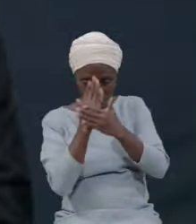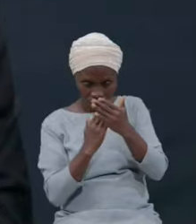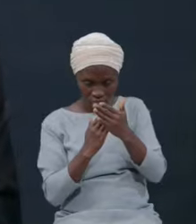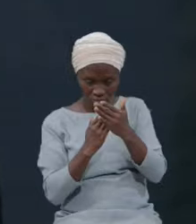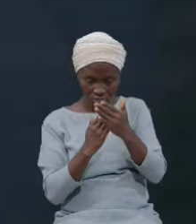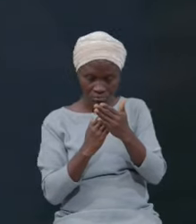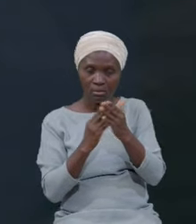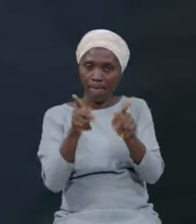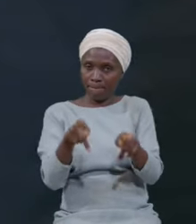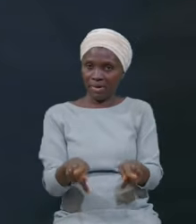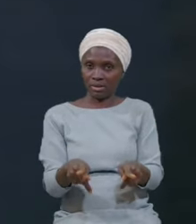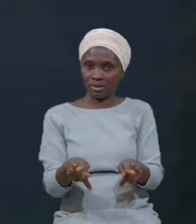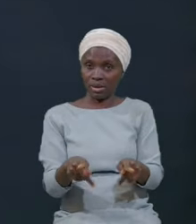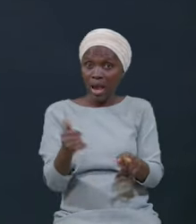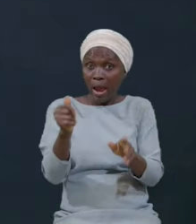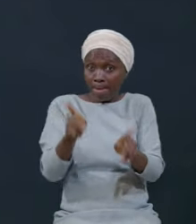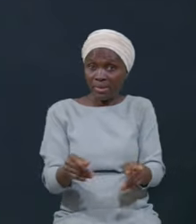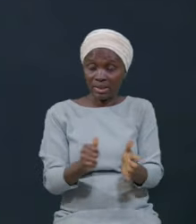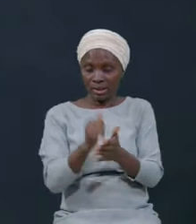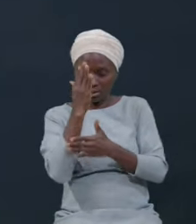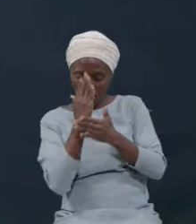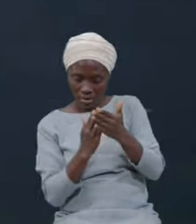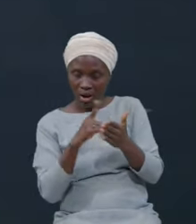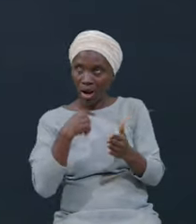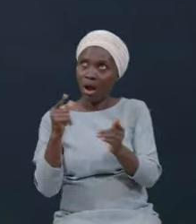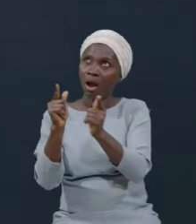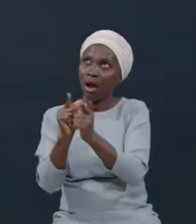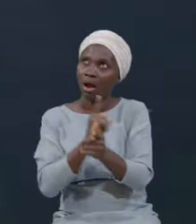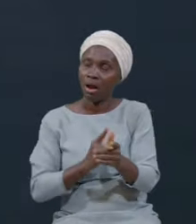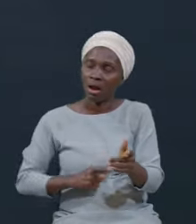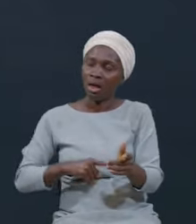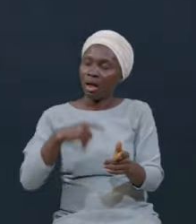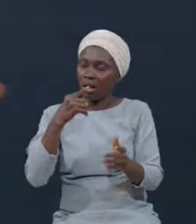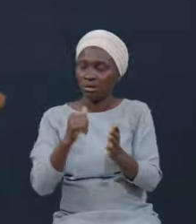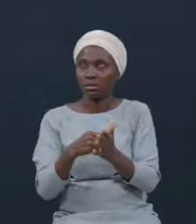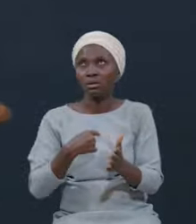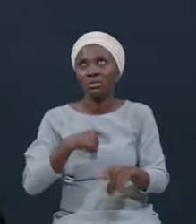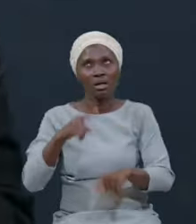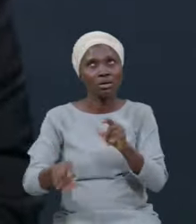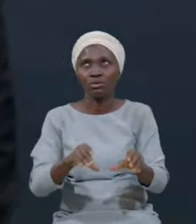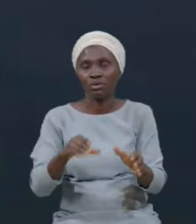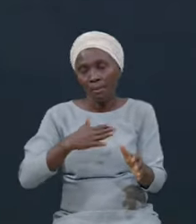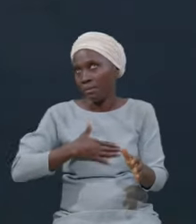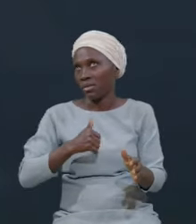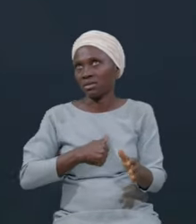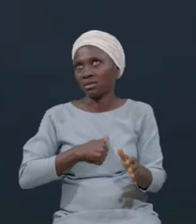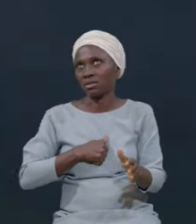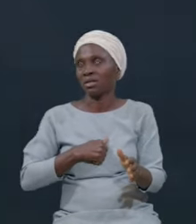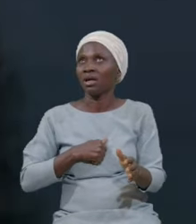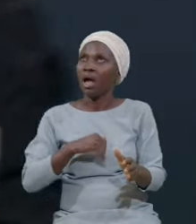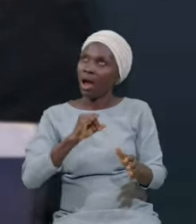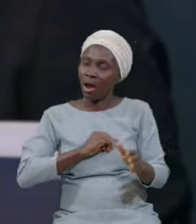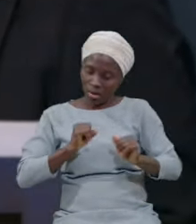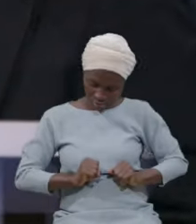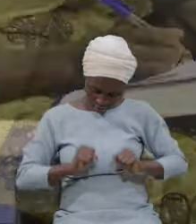help myself. I can't do this by myself. I submit to your grace. I submit to